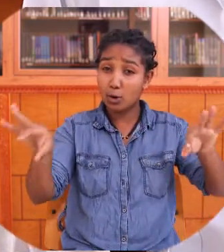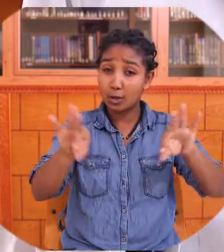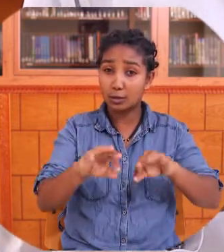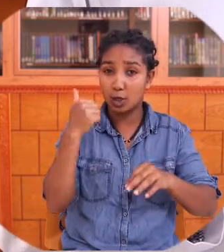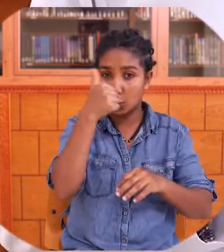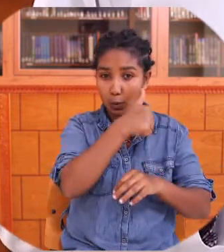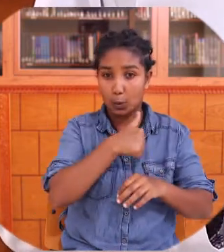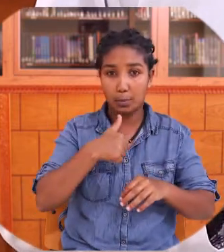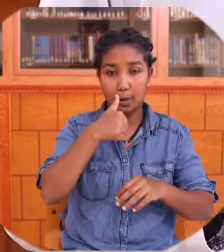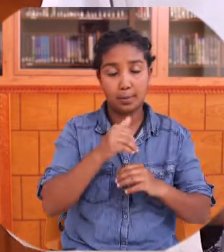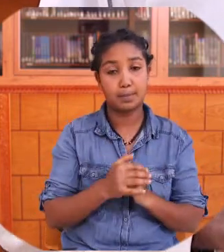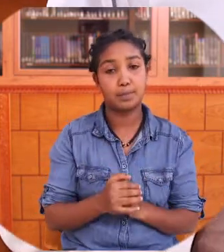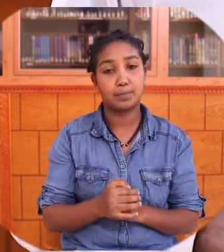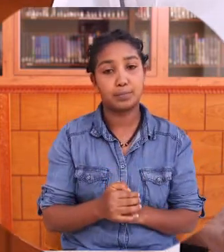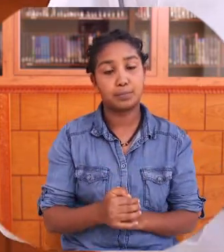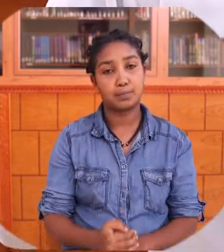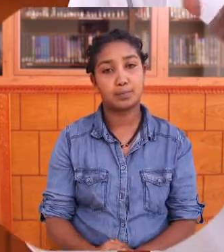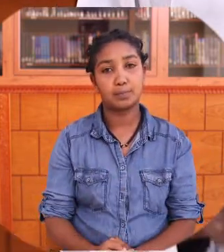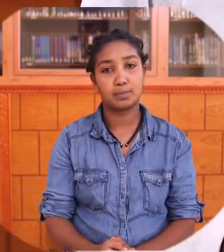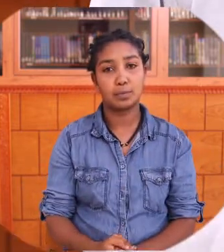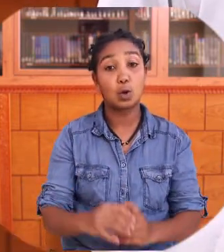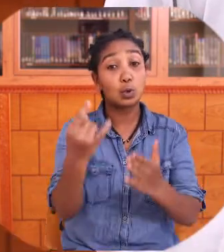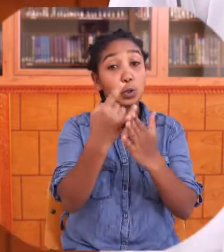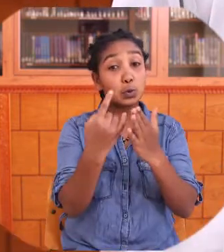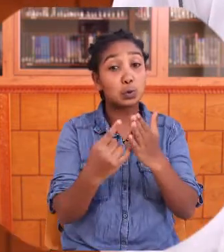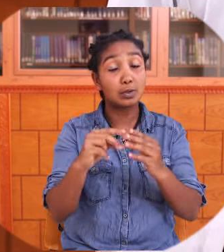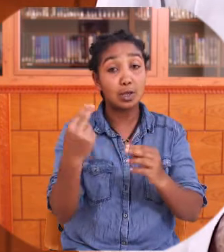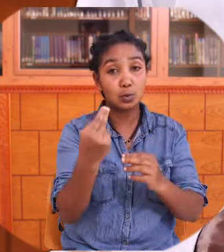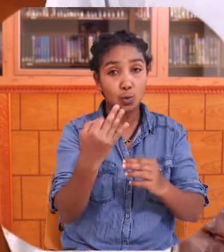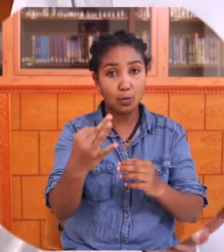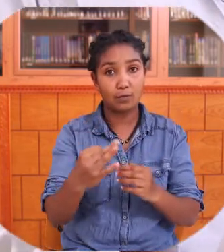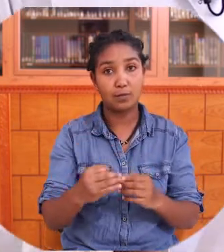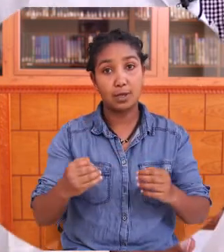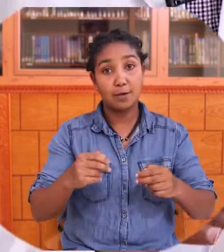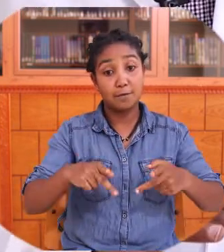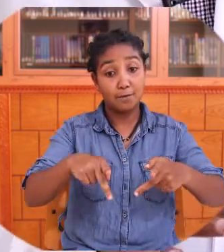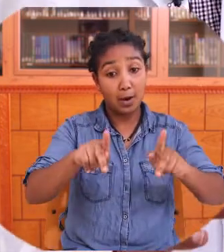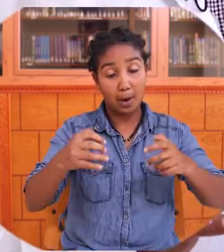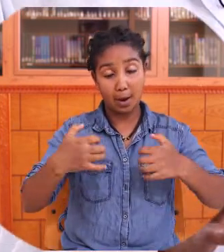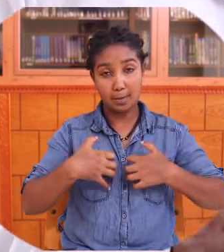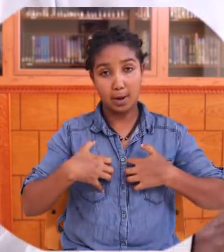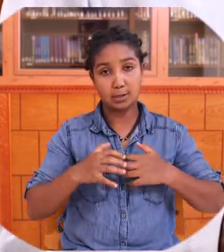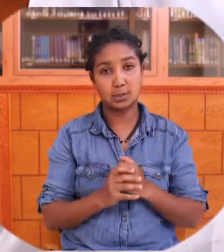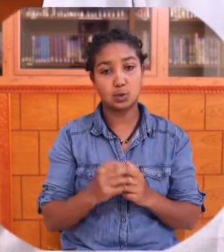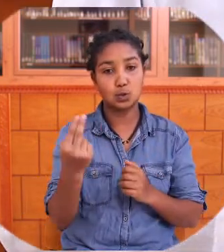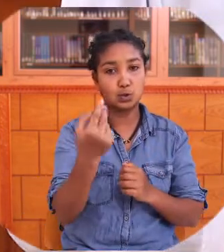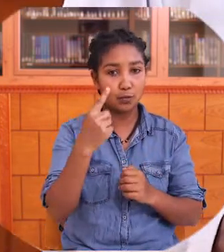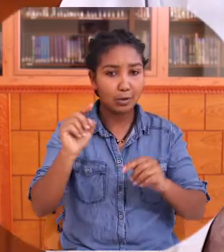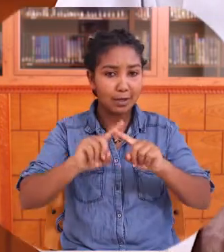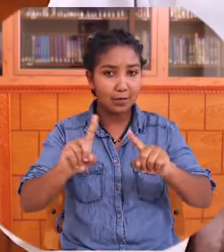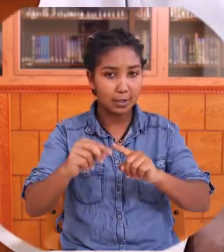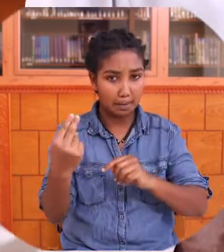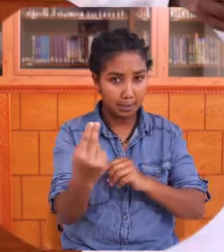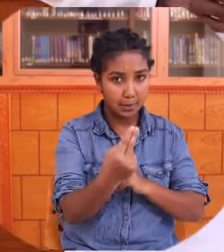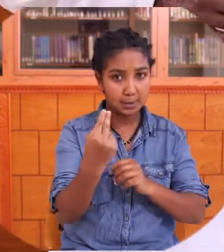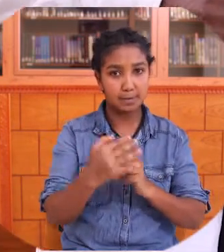Ethiopia. In order to mention some of the use, farm animals uses for different